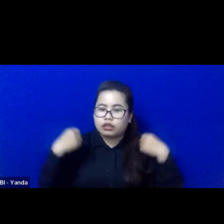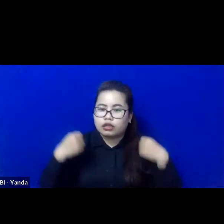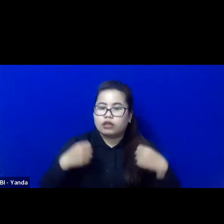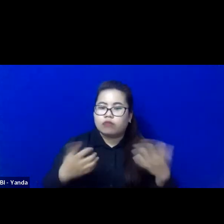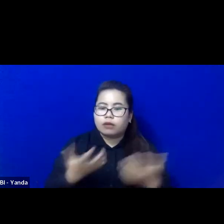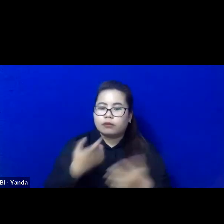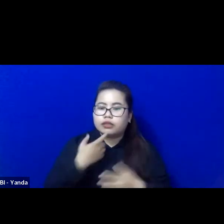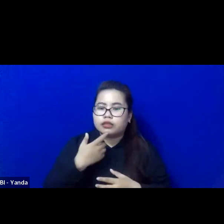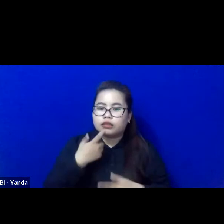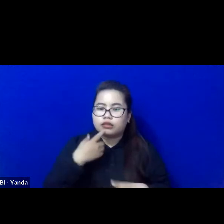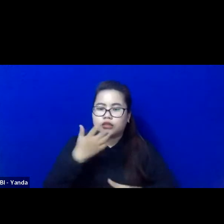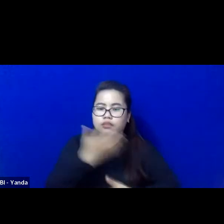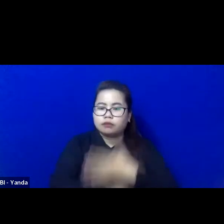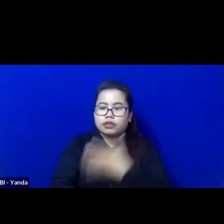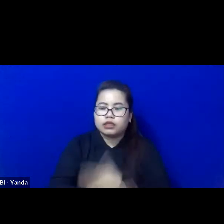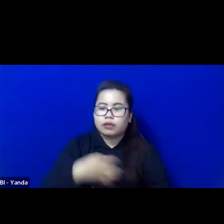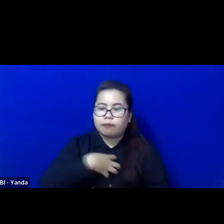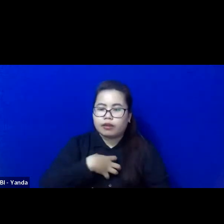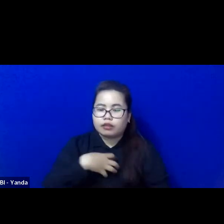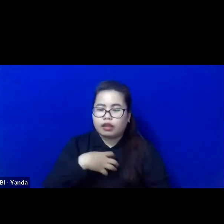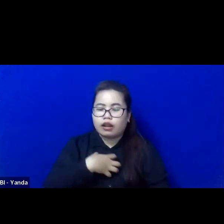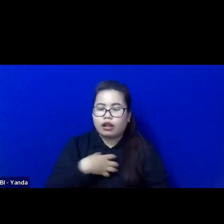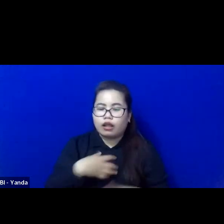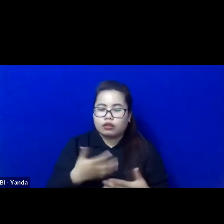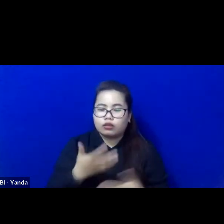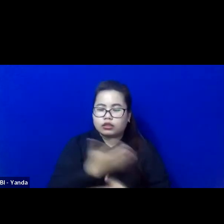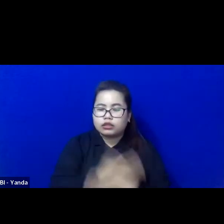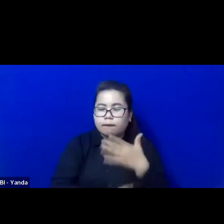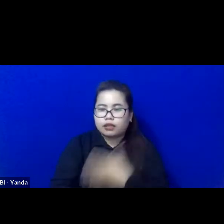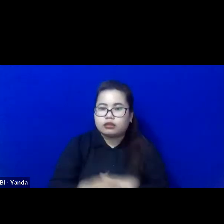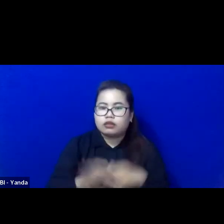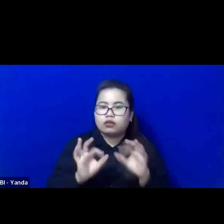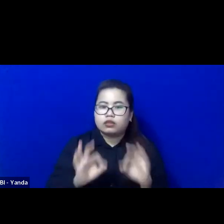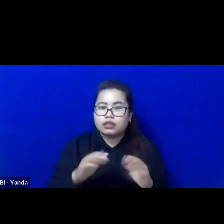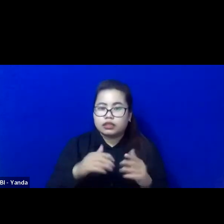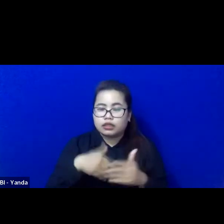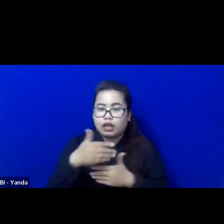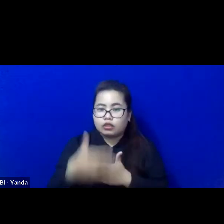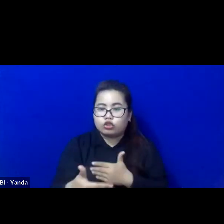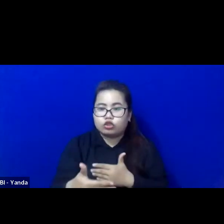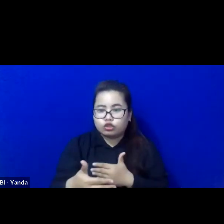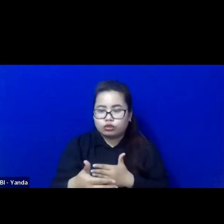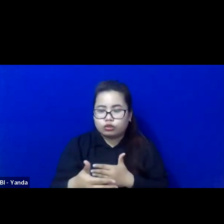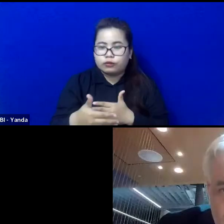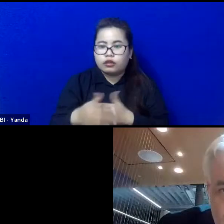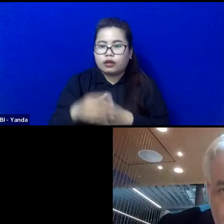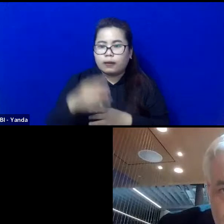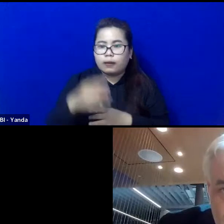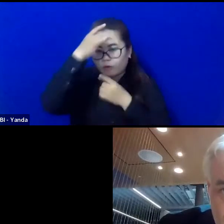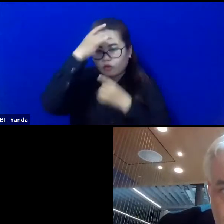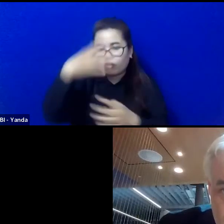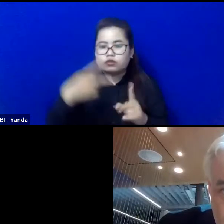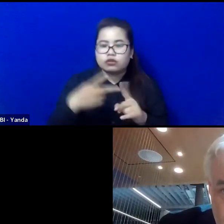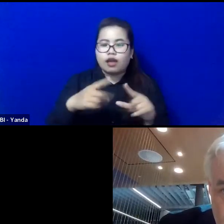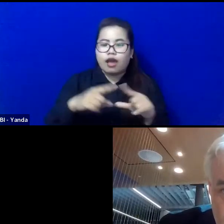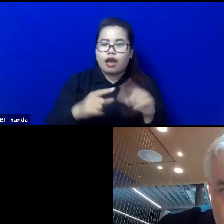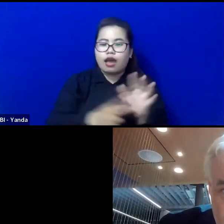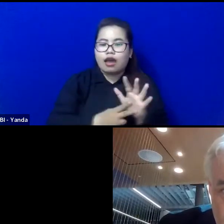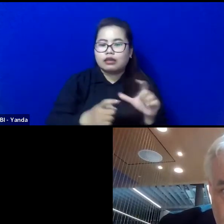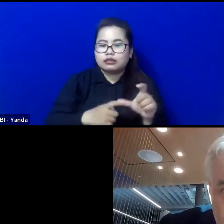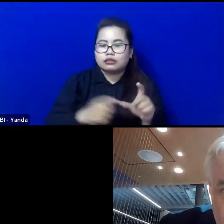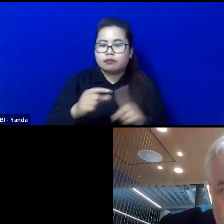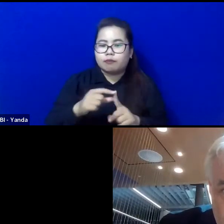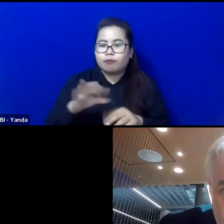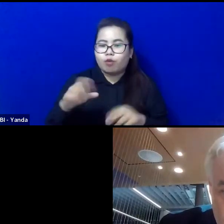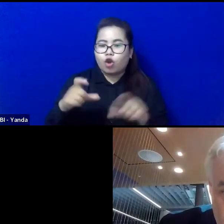to Indonesia with Pak Hans Paul, Professor Hans Paul, who is based at the University of Sydney,